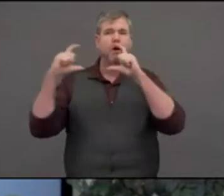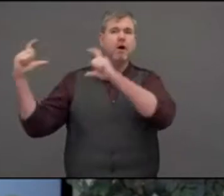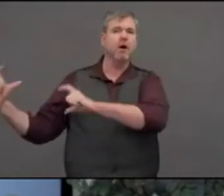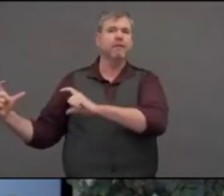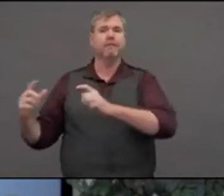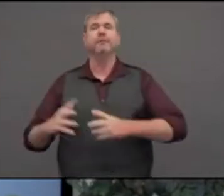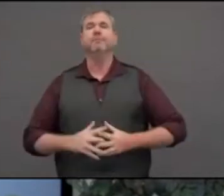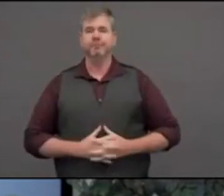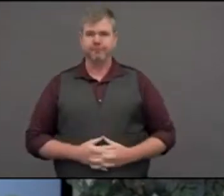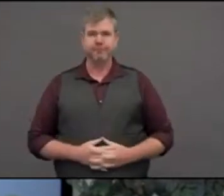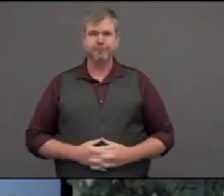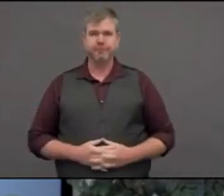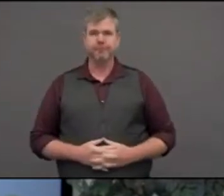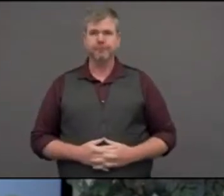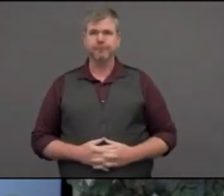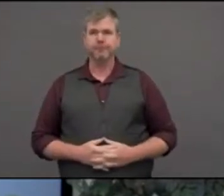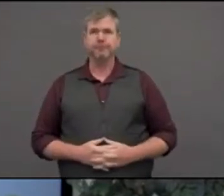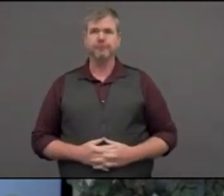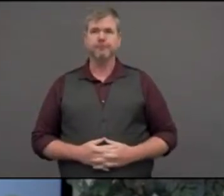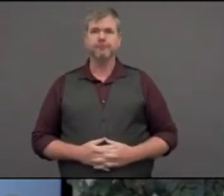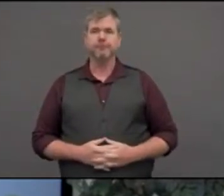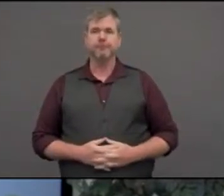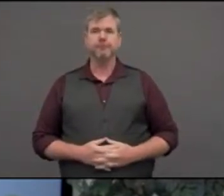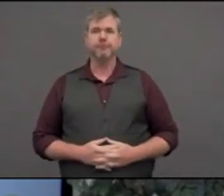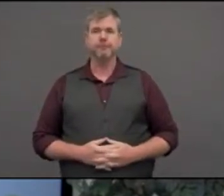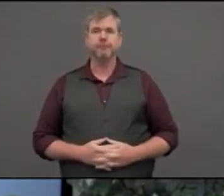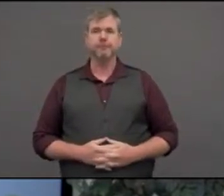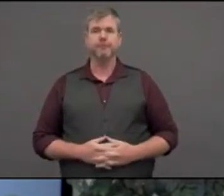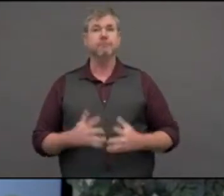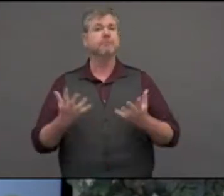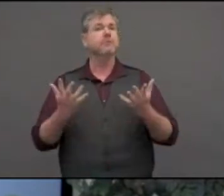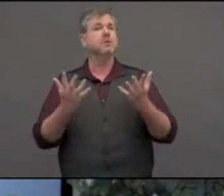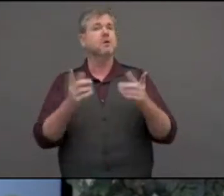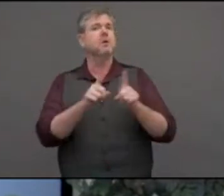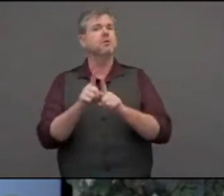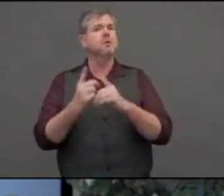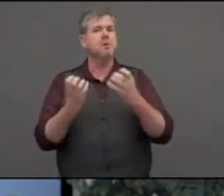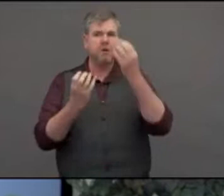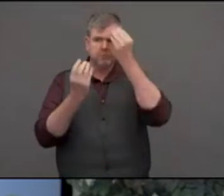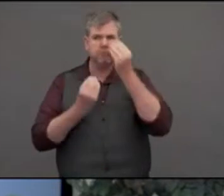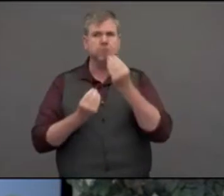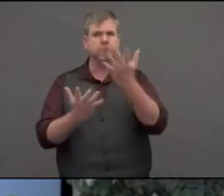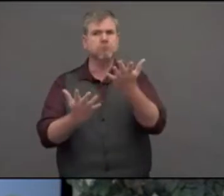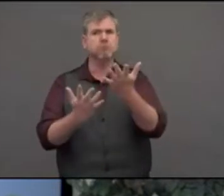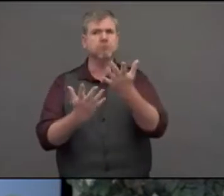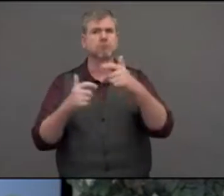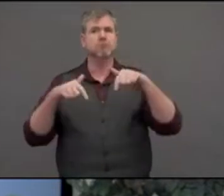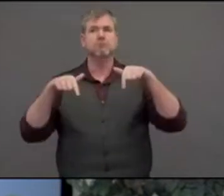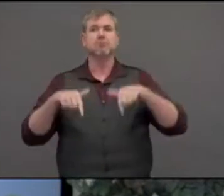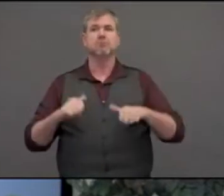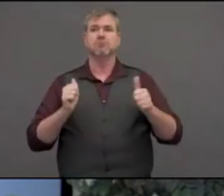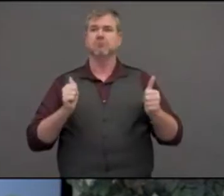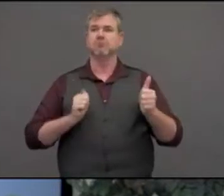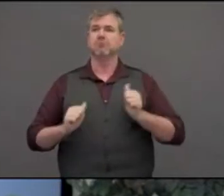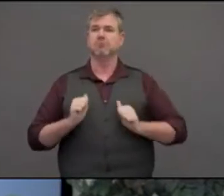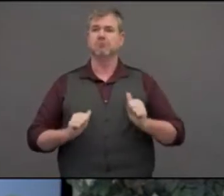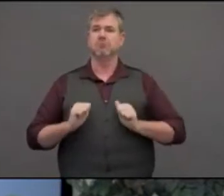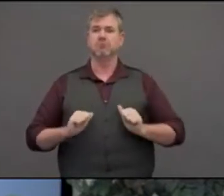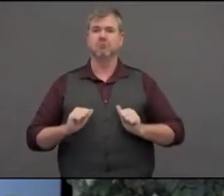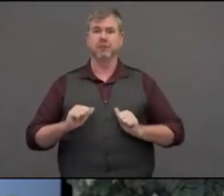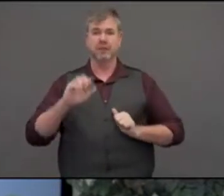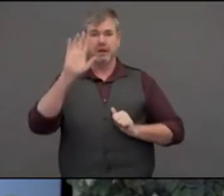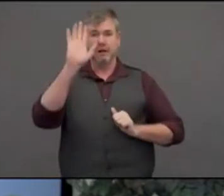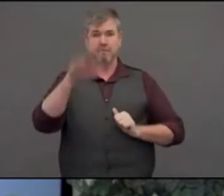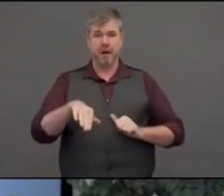also want to note that at the bottom of the screen throughout the program today, you will see the numbers, the